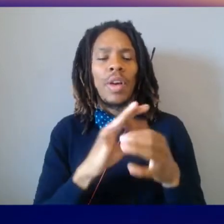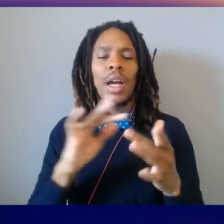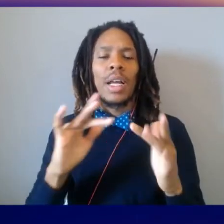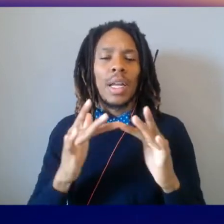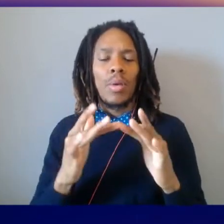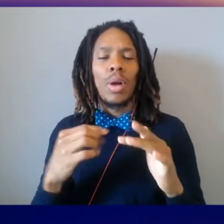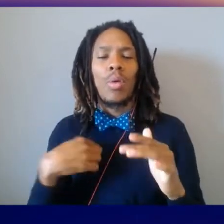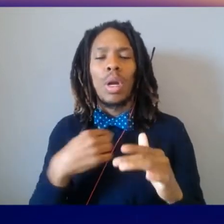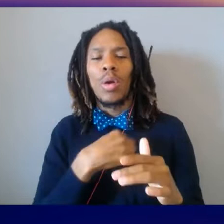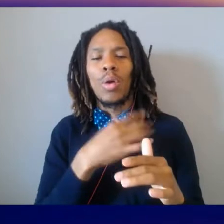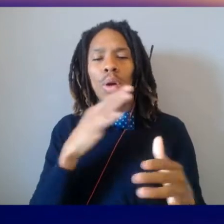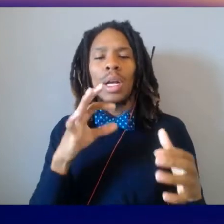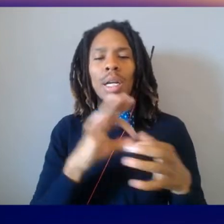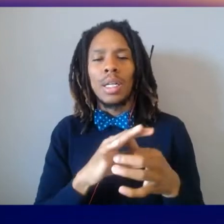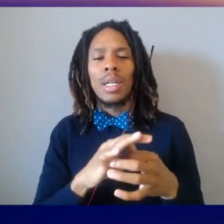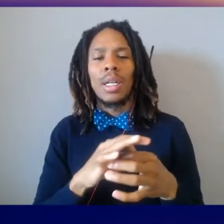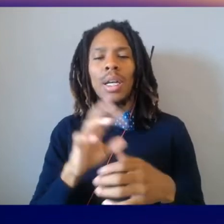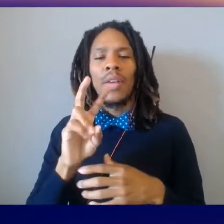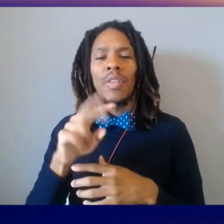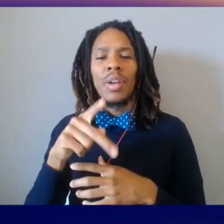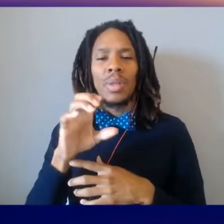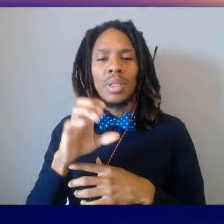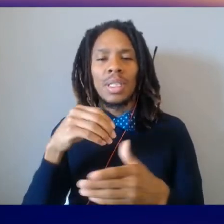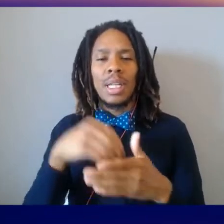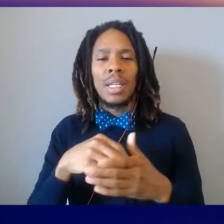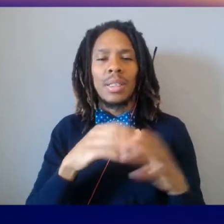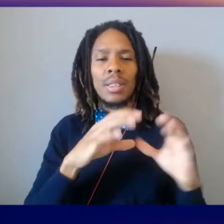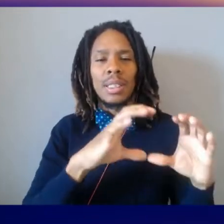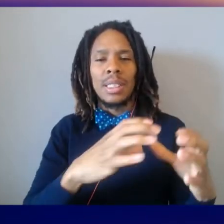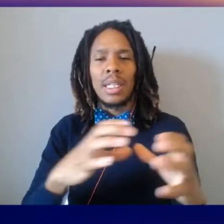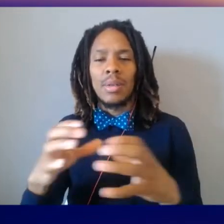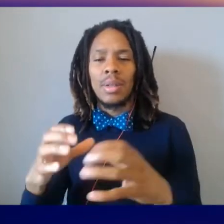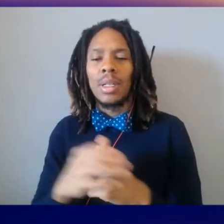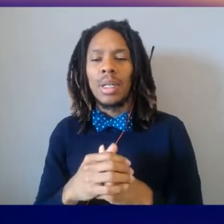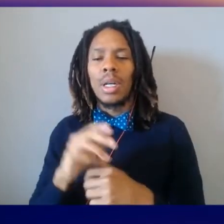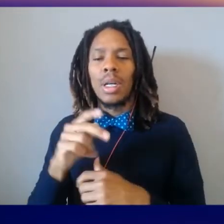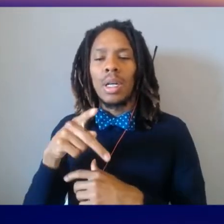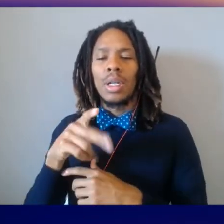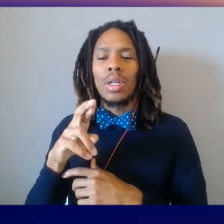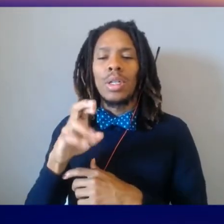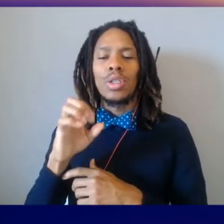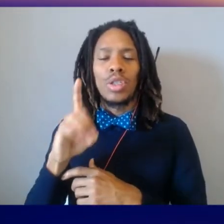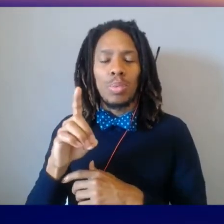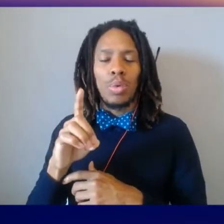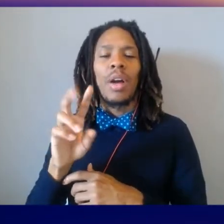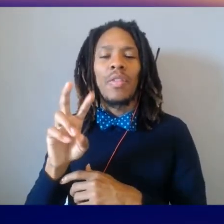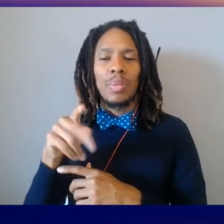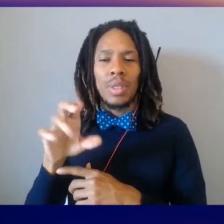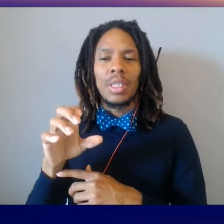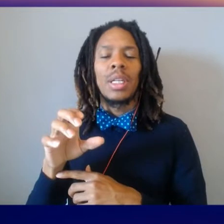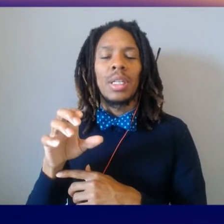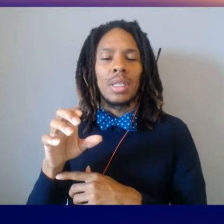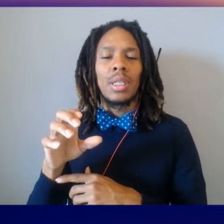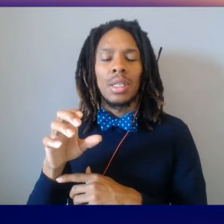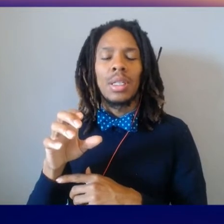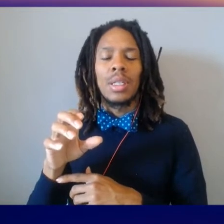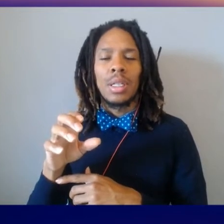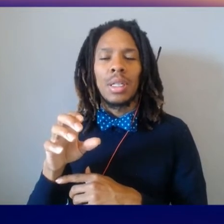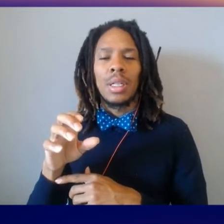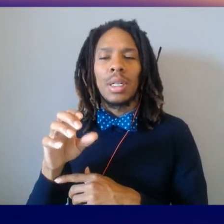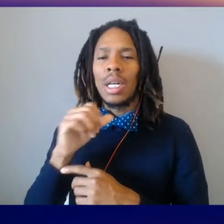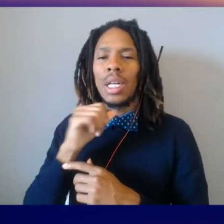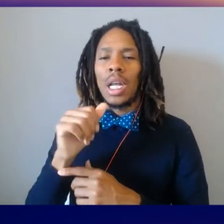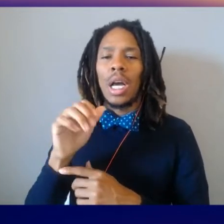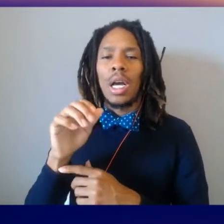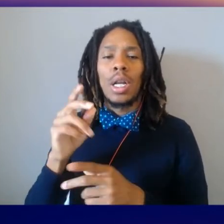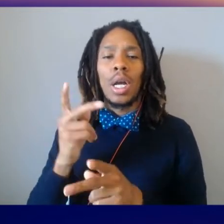connect the VPCs into segments. So the prod VPCs connect into the prod segment. The non-prod VPCs, the